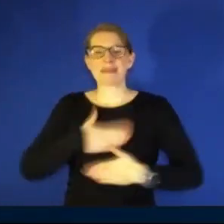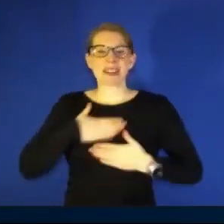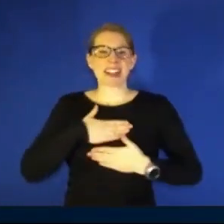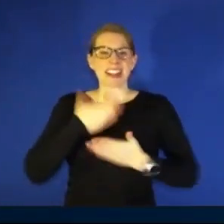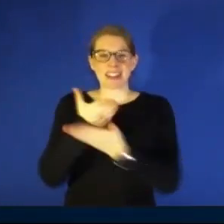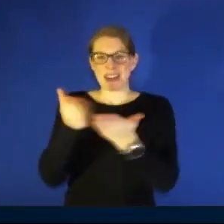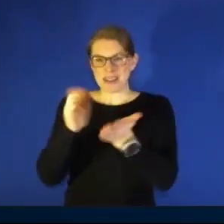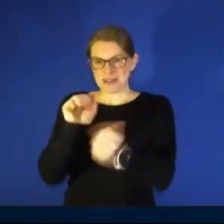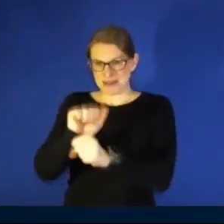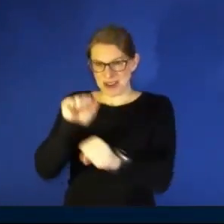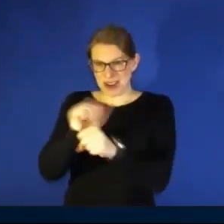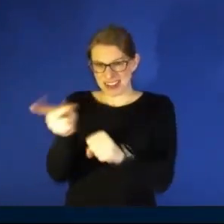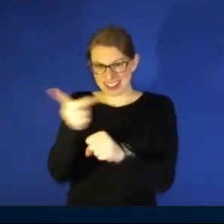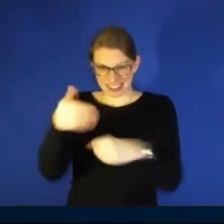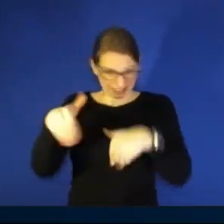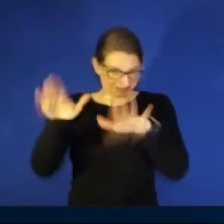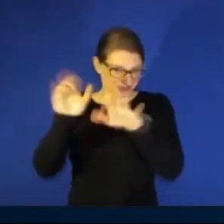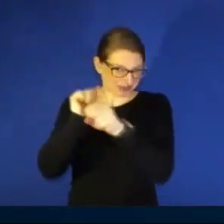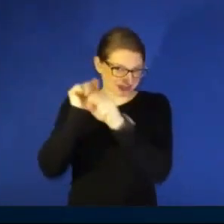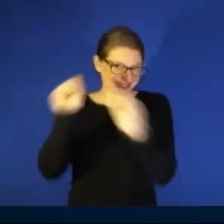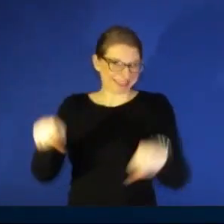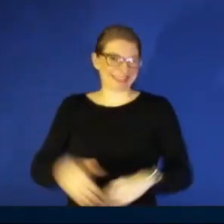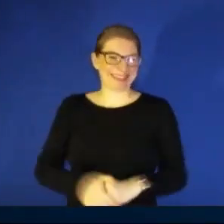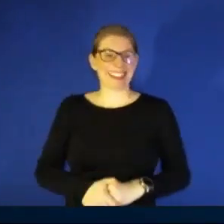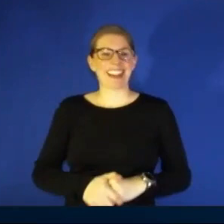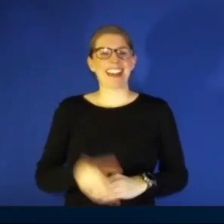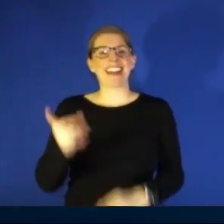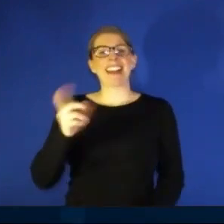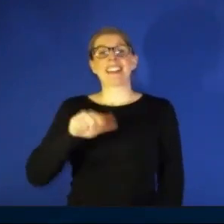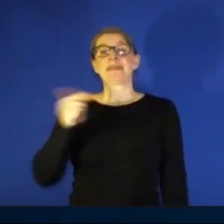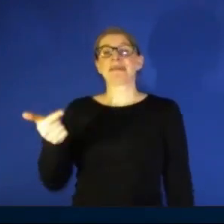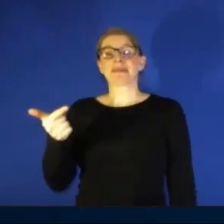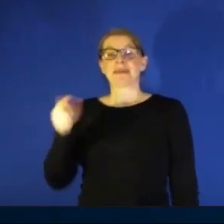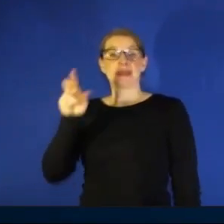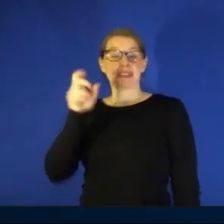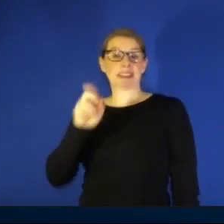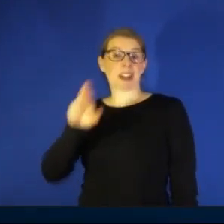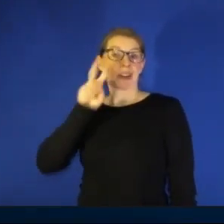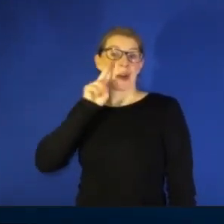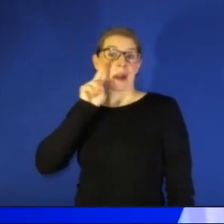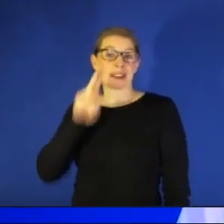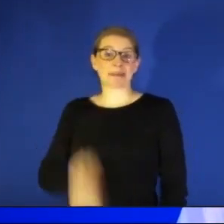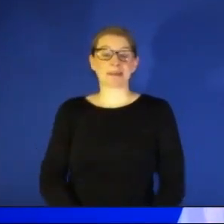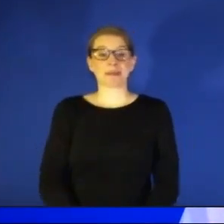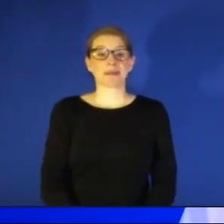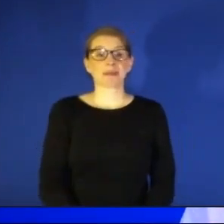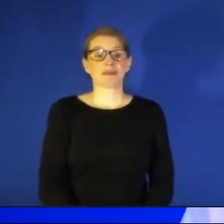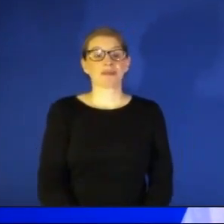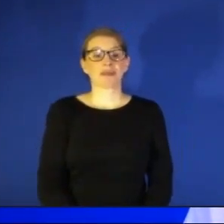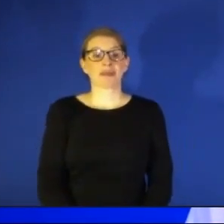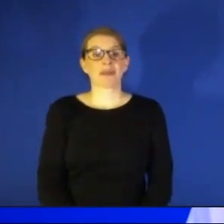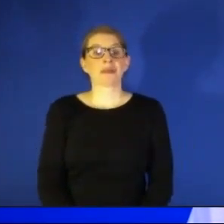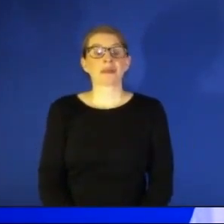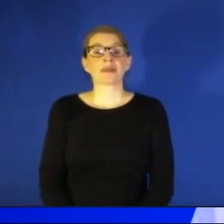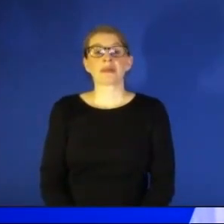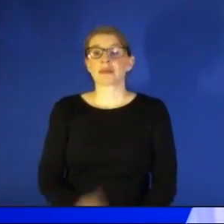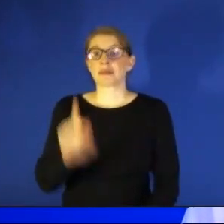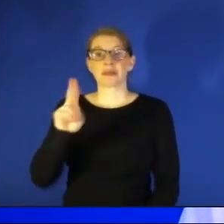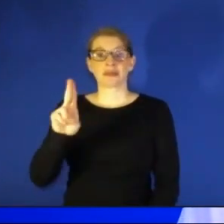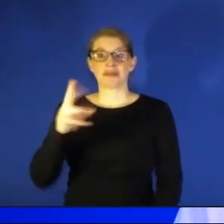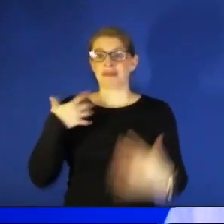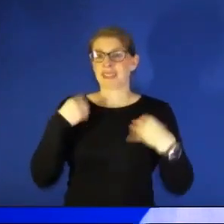back to it. Dr. Hawkinson. Yeah. I mean, it's hard not to echo that. University of Kansas Health System. Why would you go anywhere